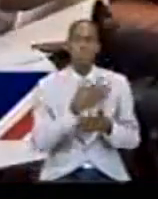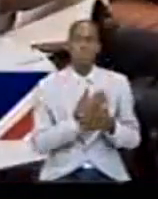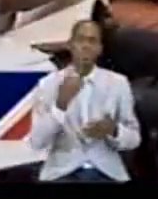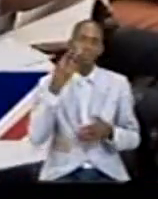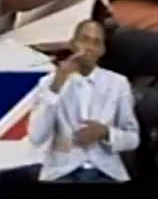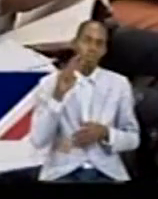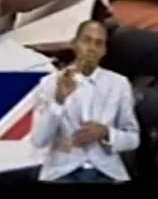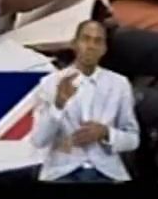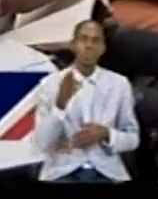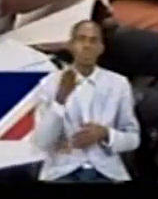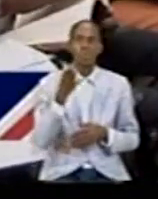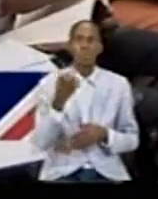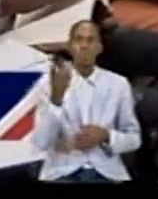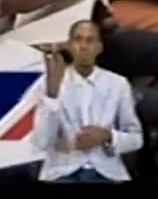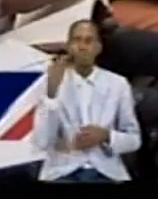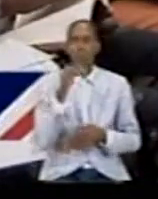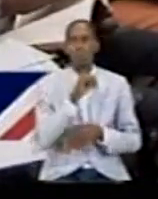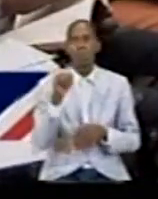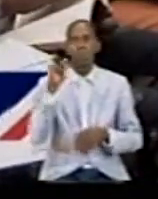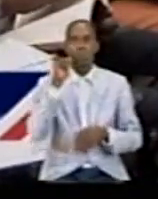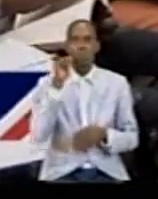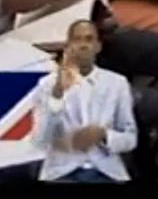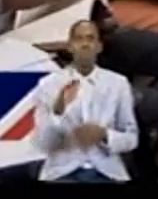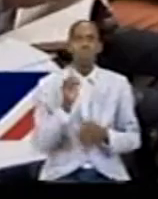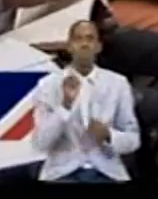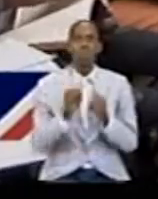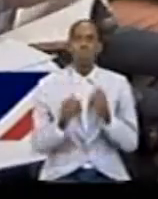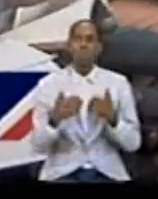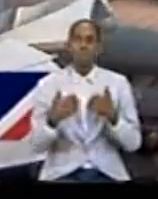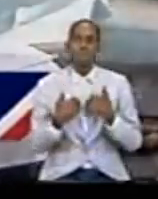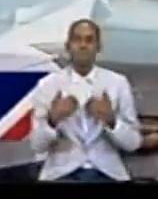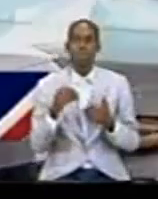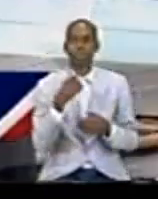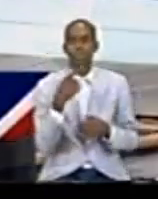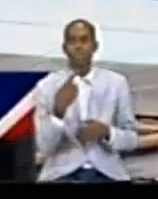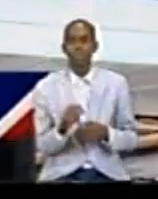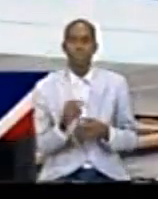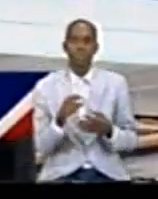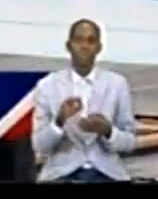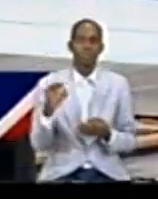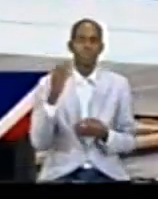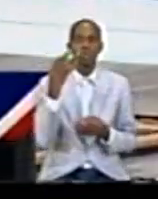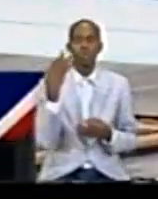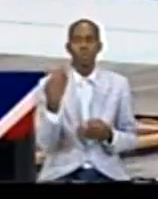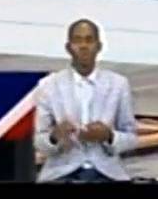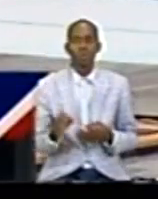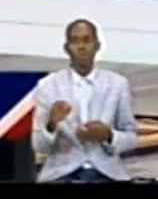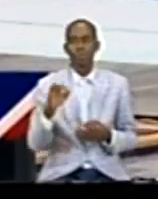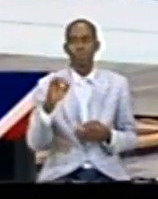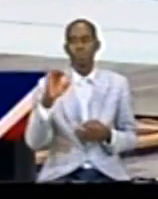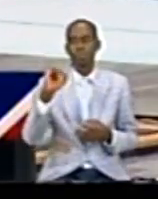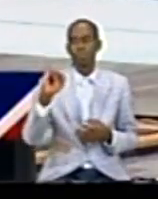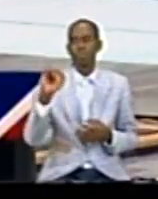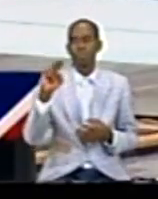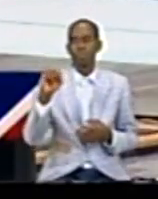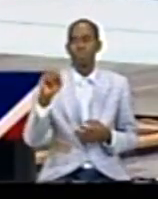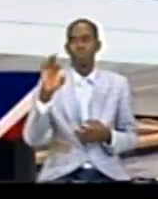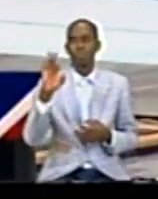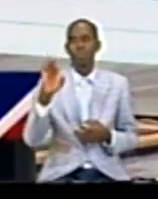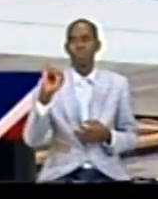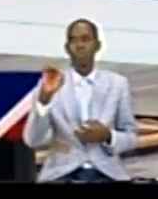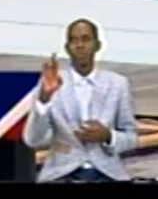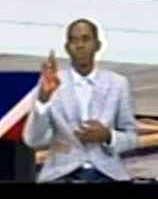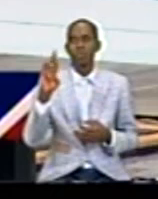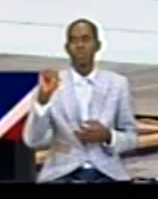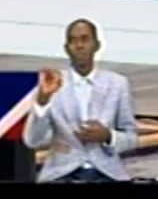there was a woman which had a spirit of infirmity. Infirmity. There's a